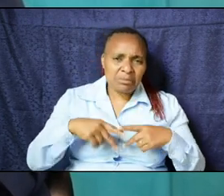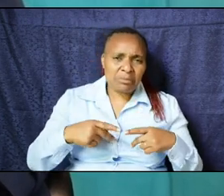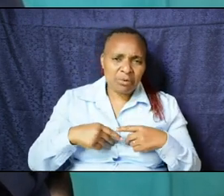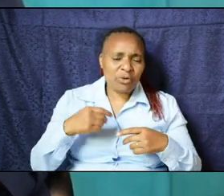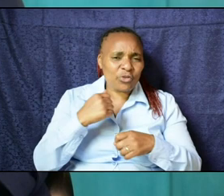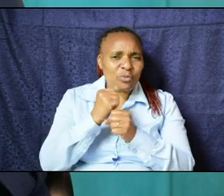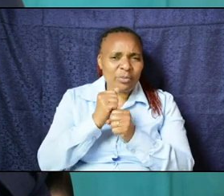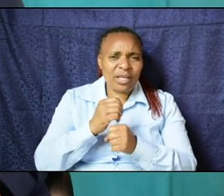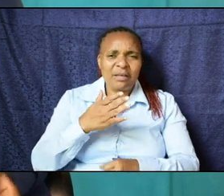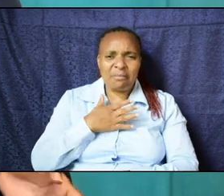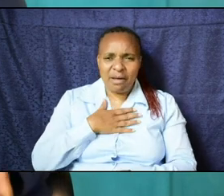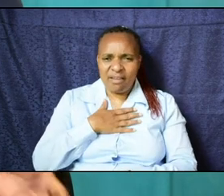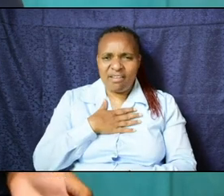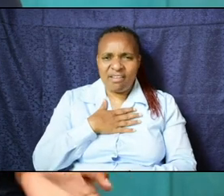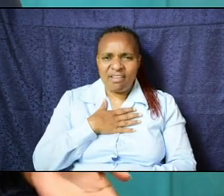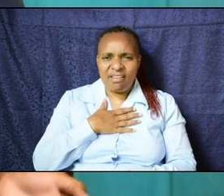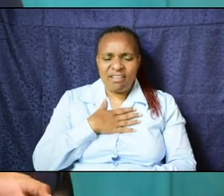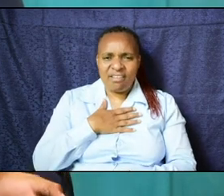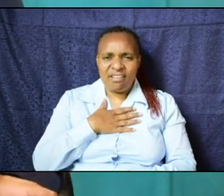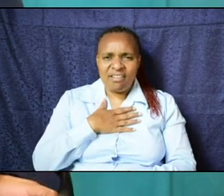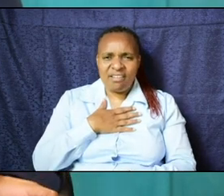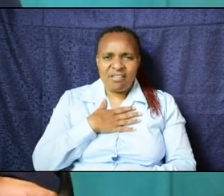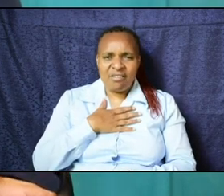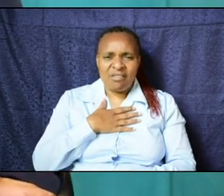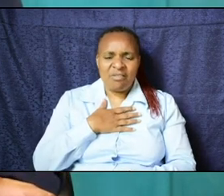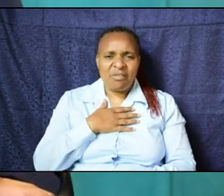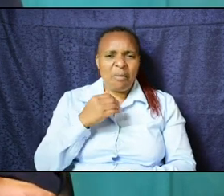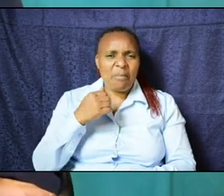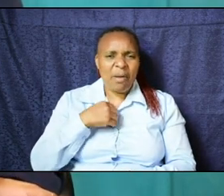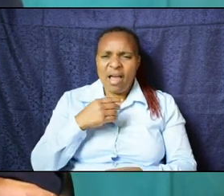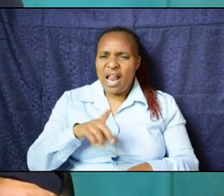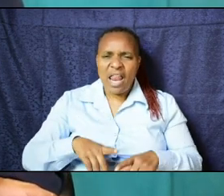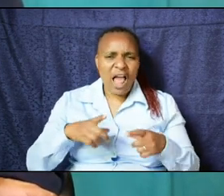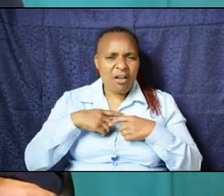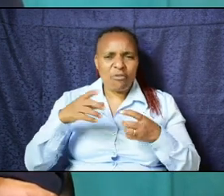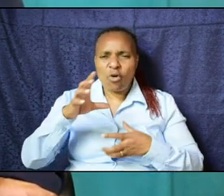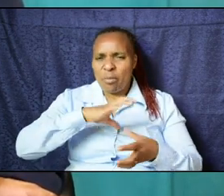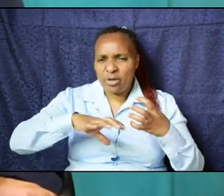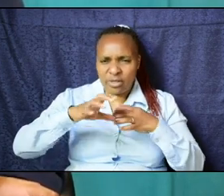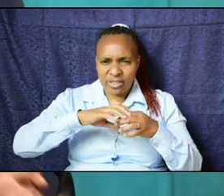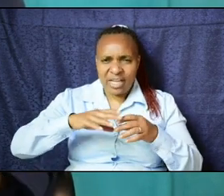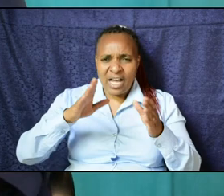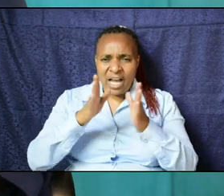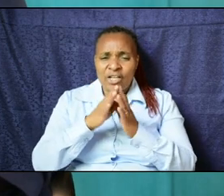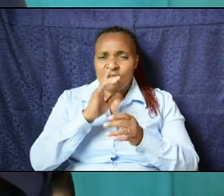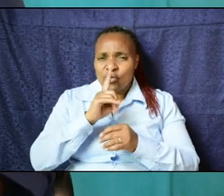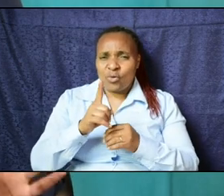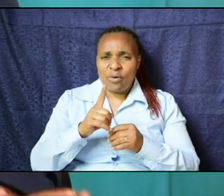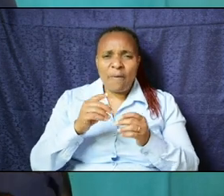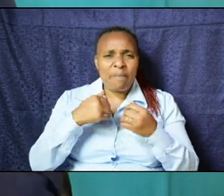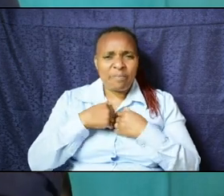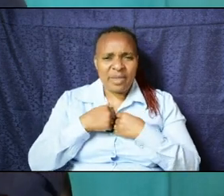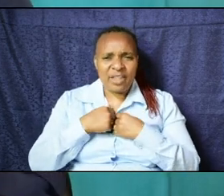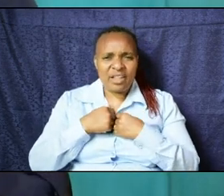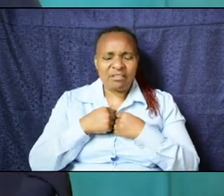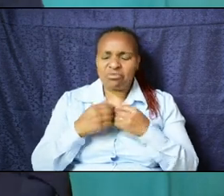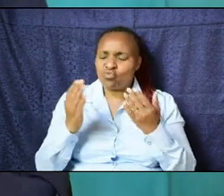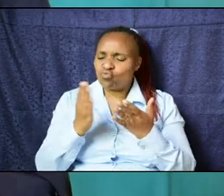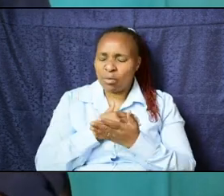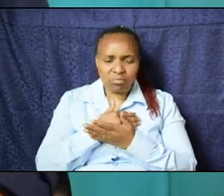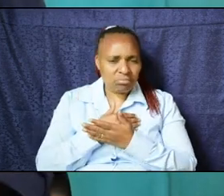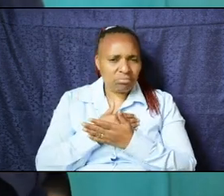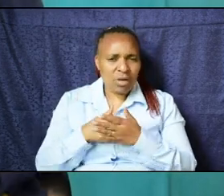my, you know, my reign more complicated than it already is. So I think I'd rather just sit it out.